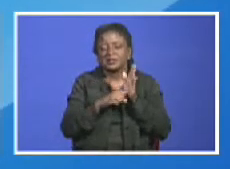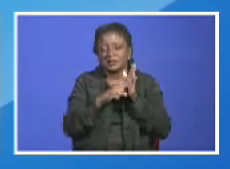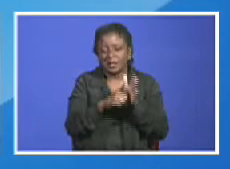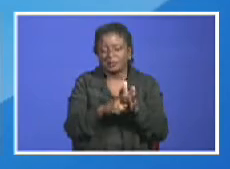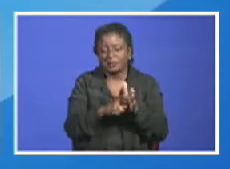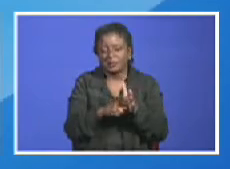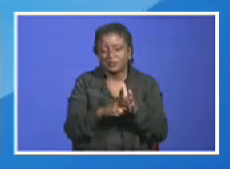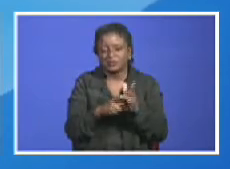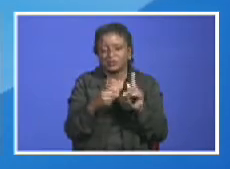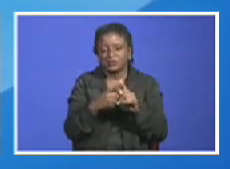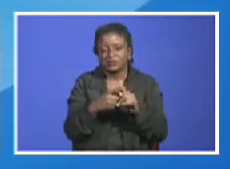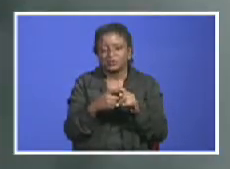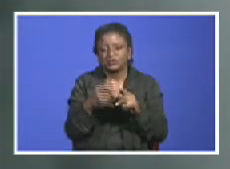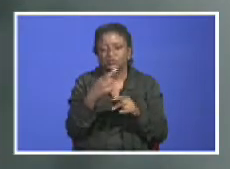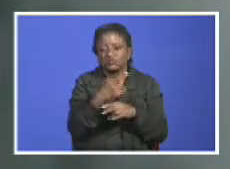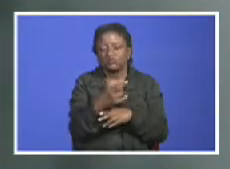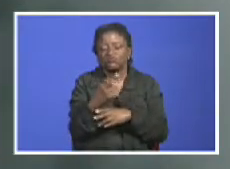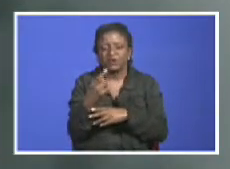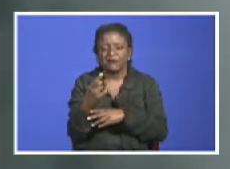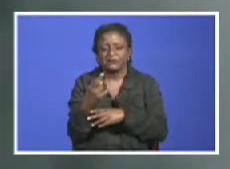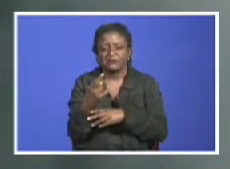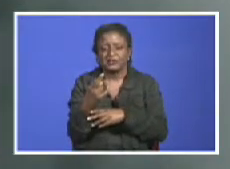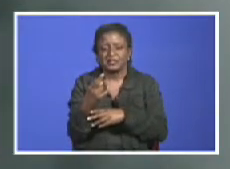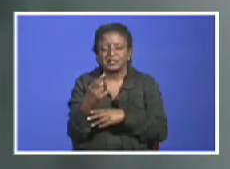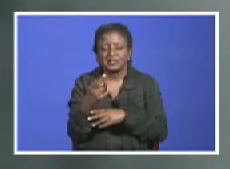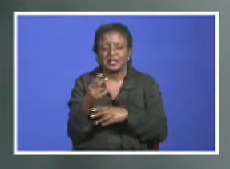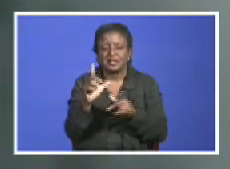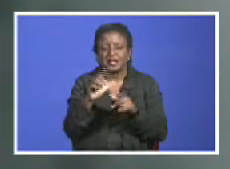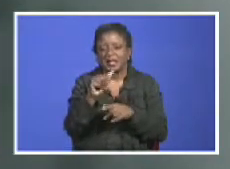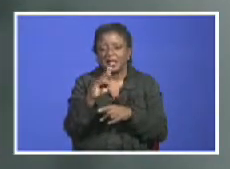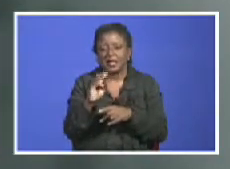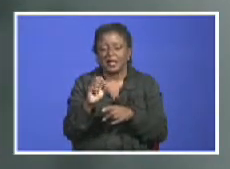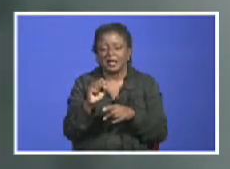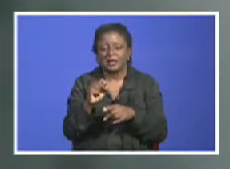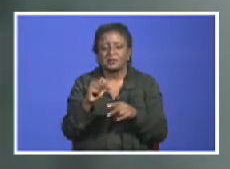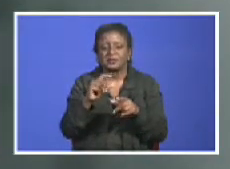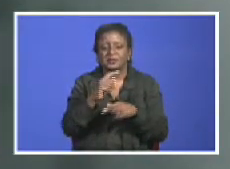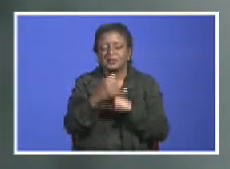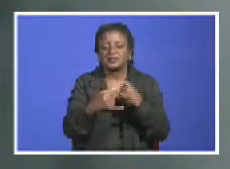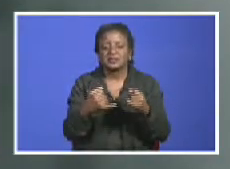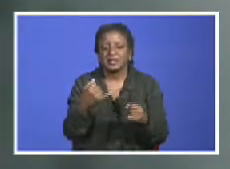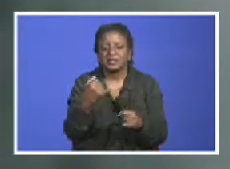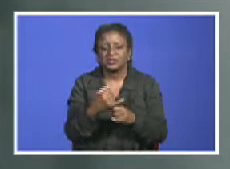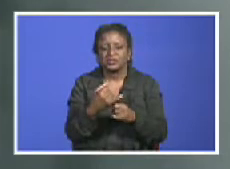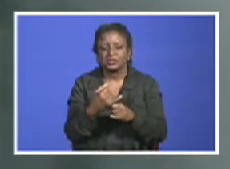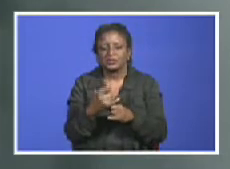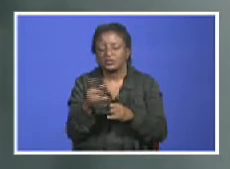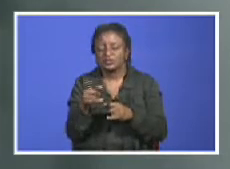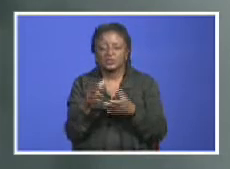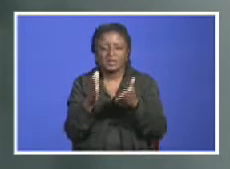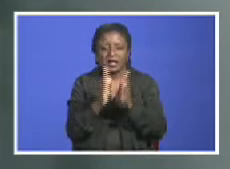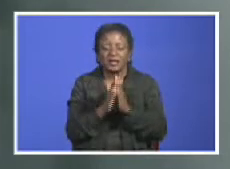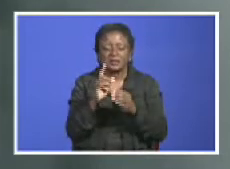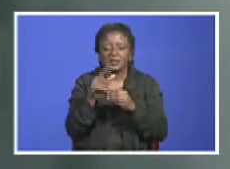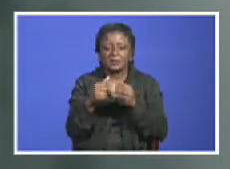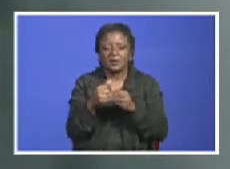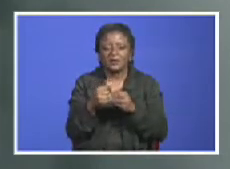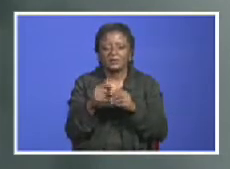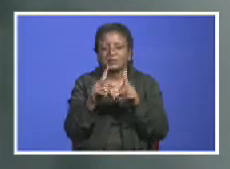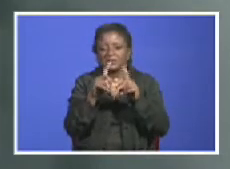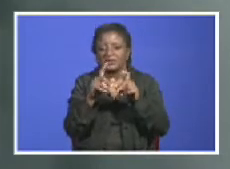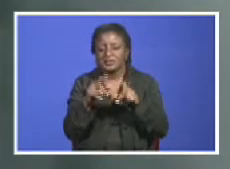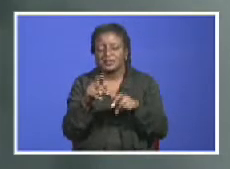labs internationally. Now, Dr. Martin was also asked about the test pilot of saliva samples in asymptomatic